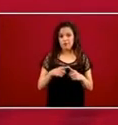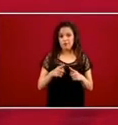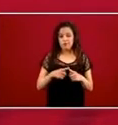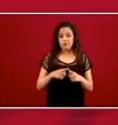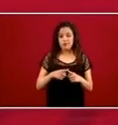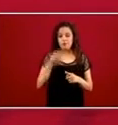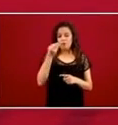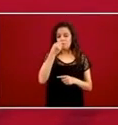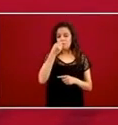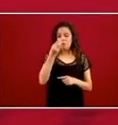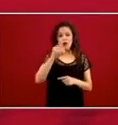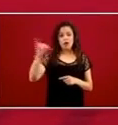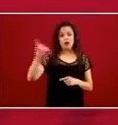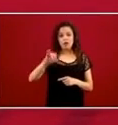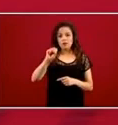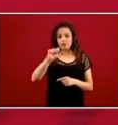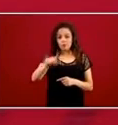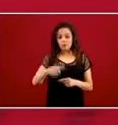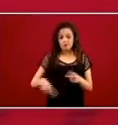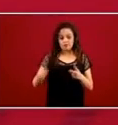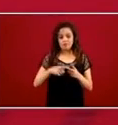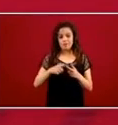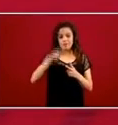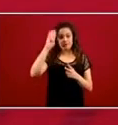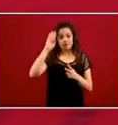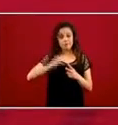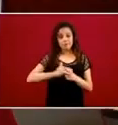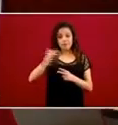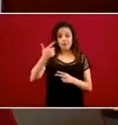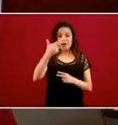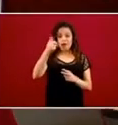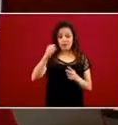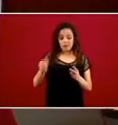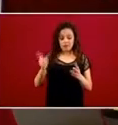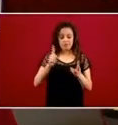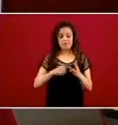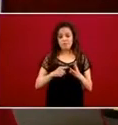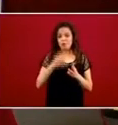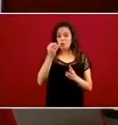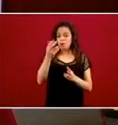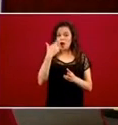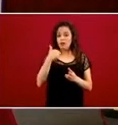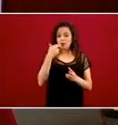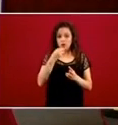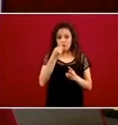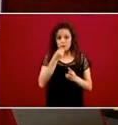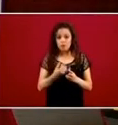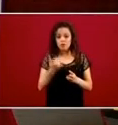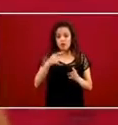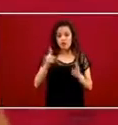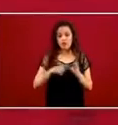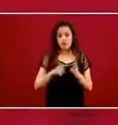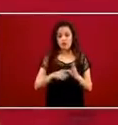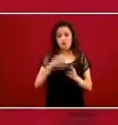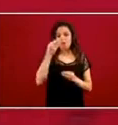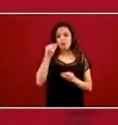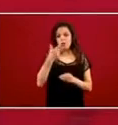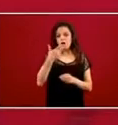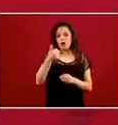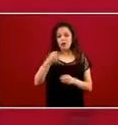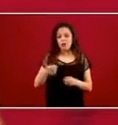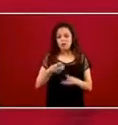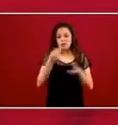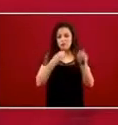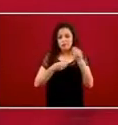product of bad nutrition. And we have important causes that are excess of sugar, excess of calories, excess of salt,